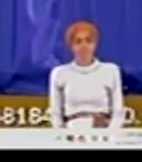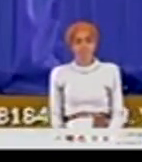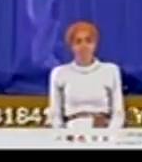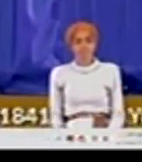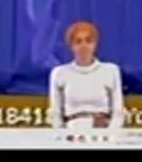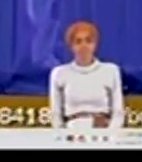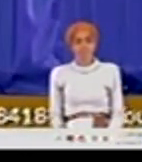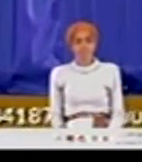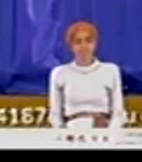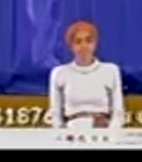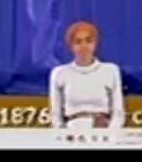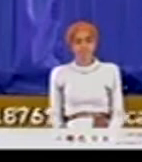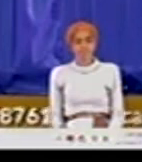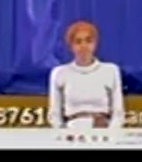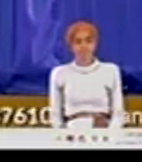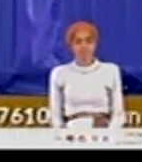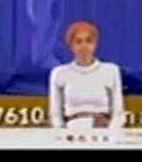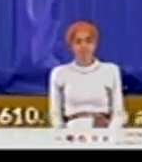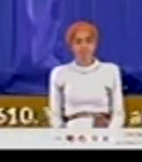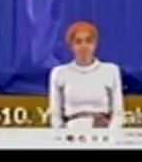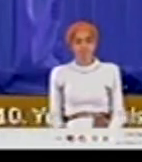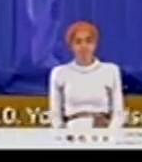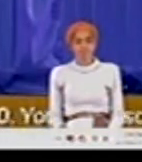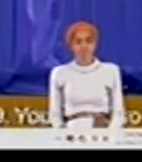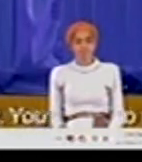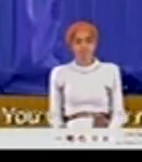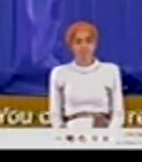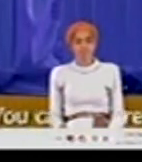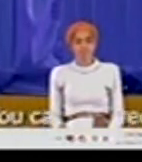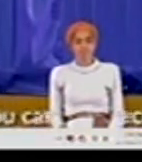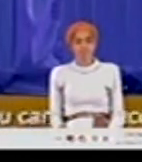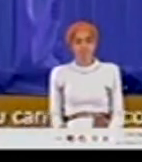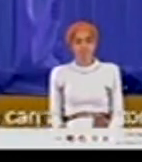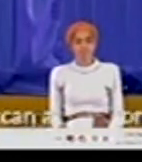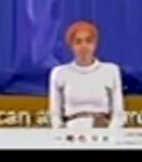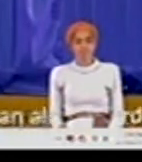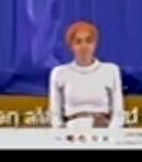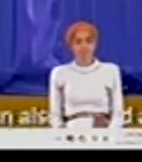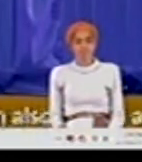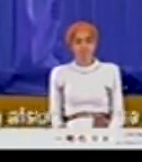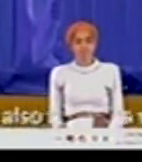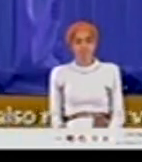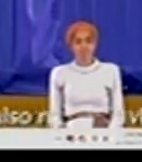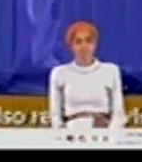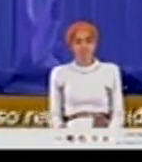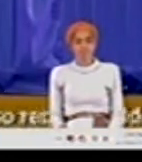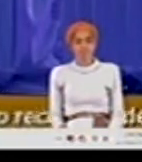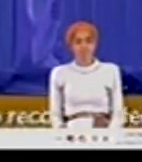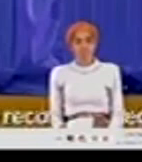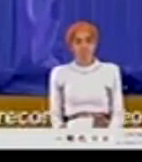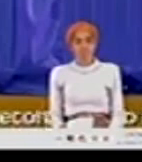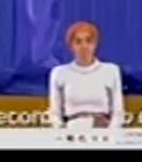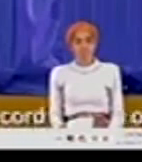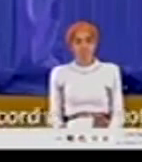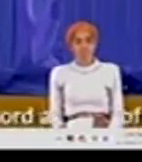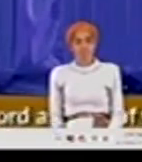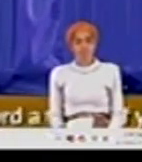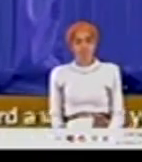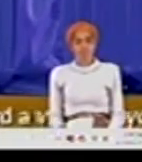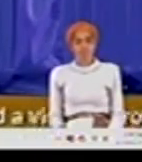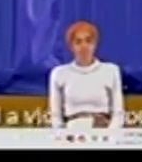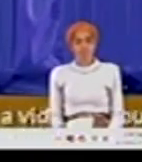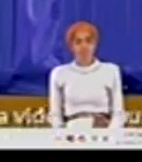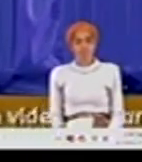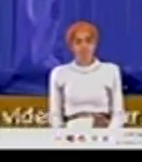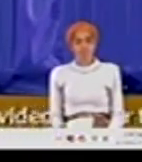but it it was not possible but at the prayer of the man of God yesterday God gave him the Breakthrough let's hear